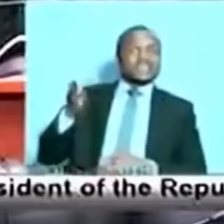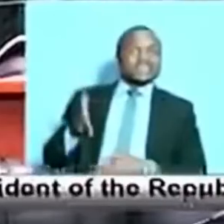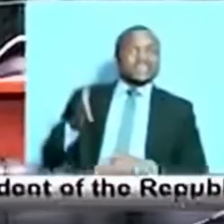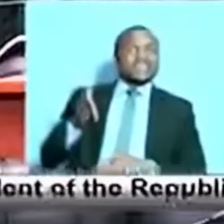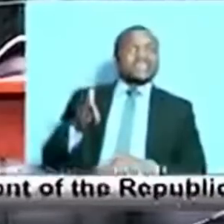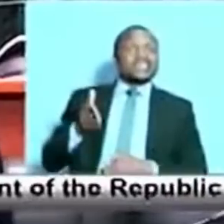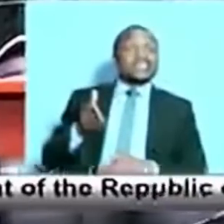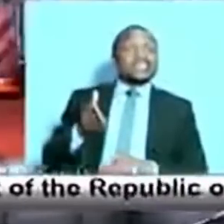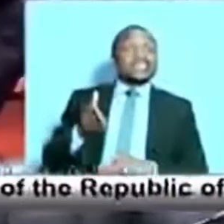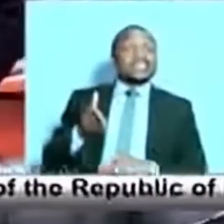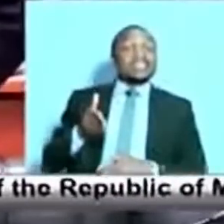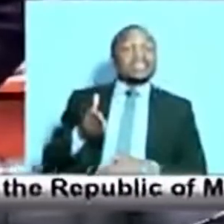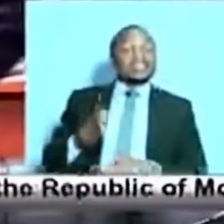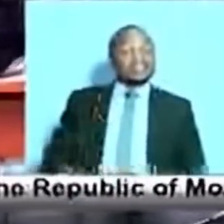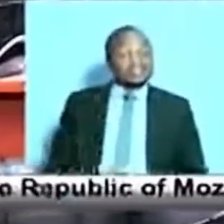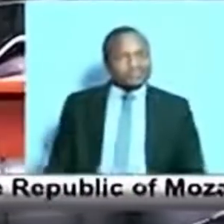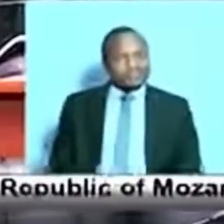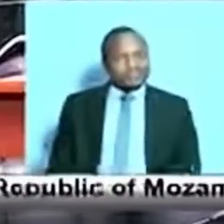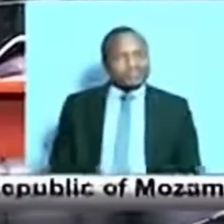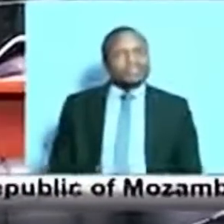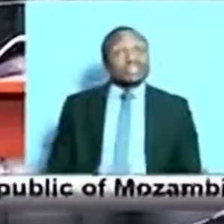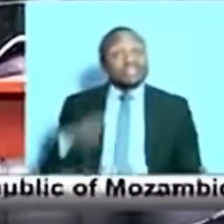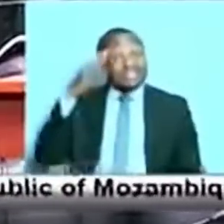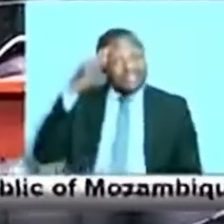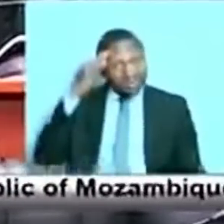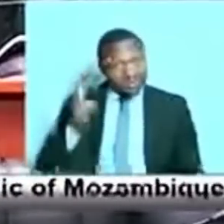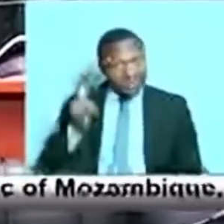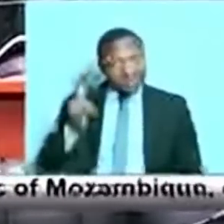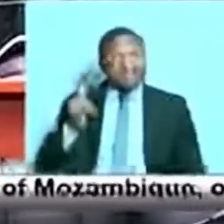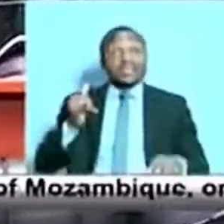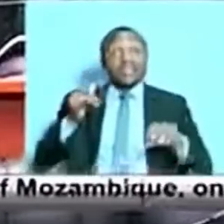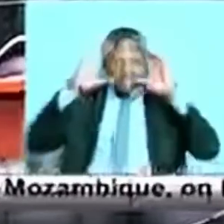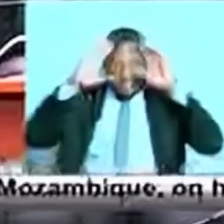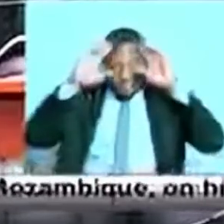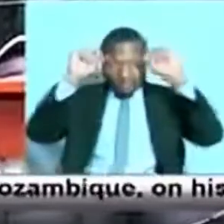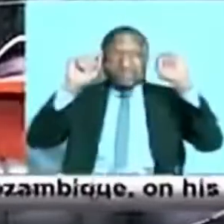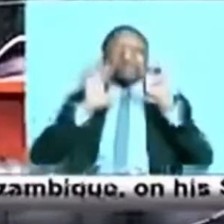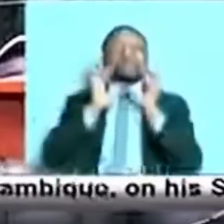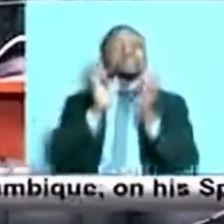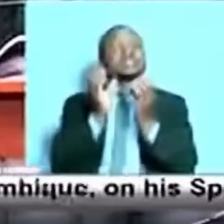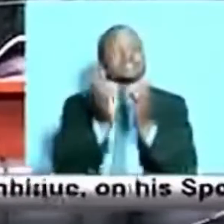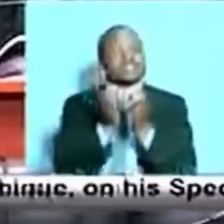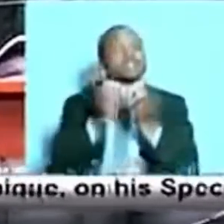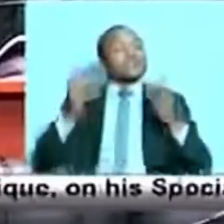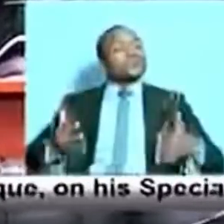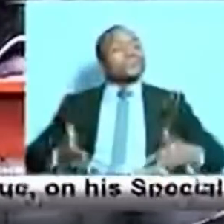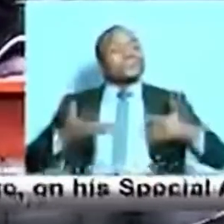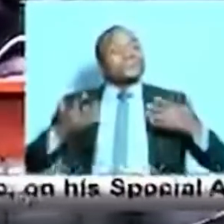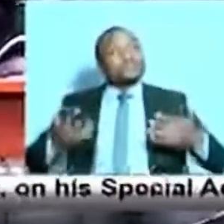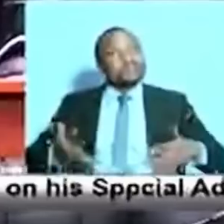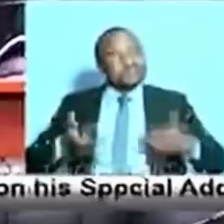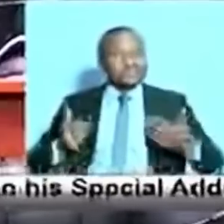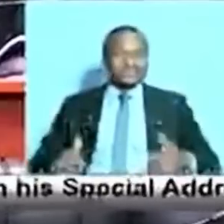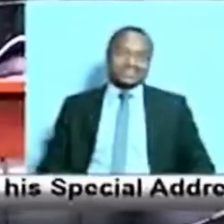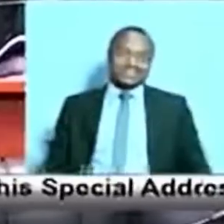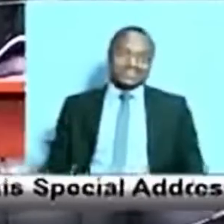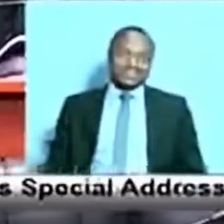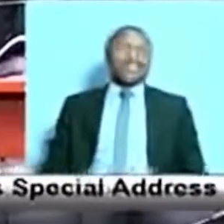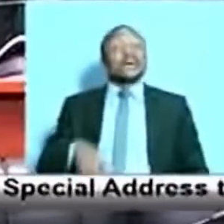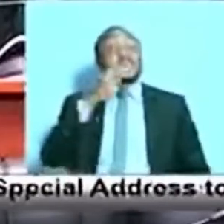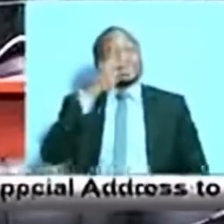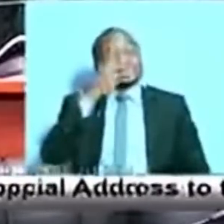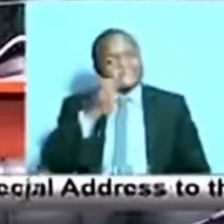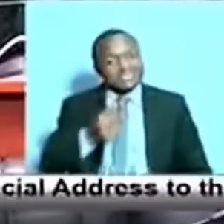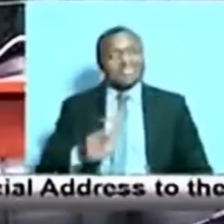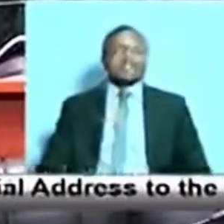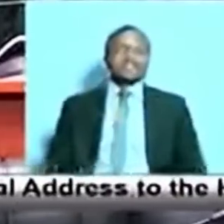is why on that day, the President of Mozambique was very happy. And I could